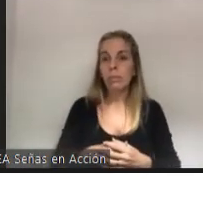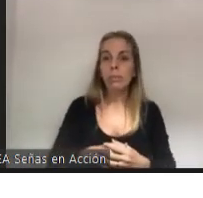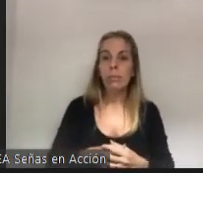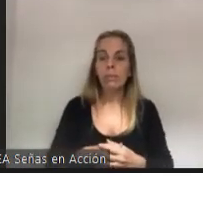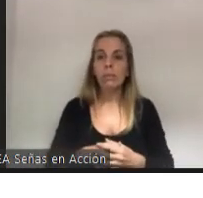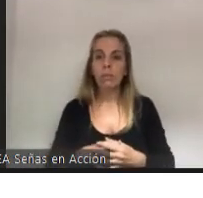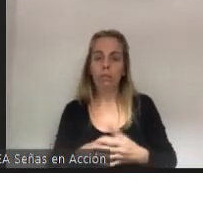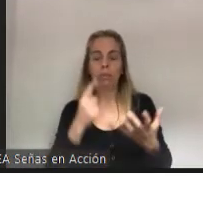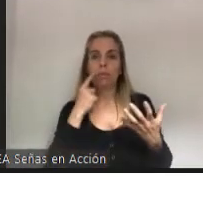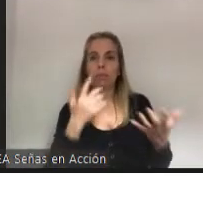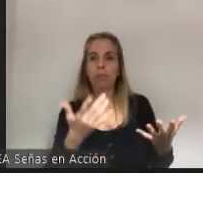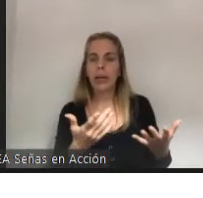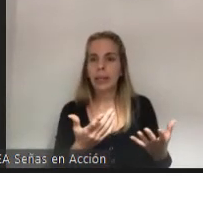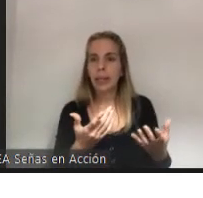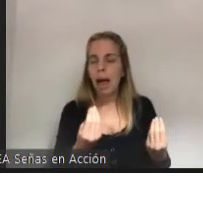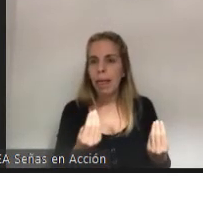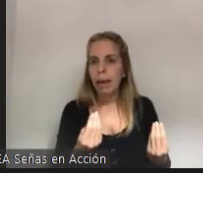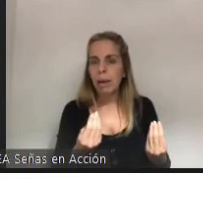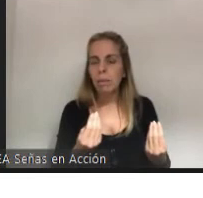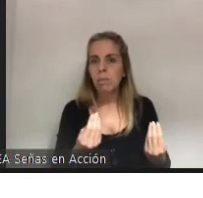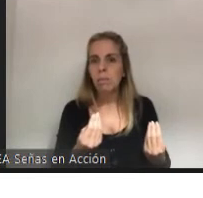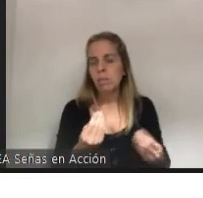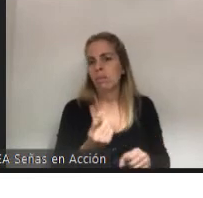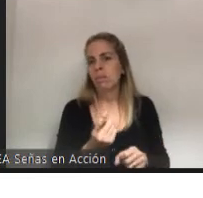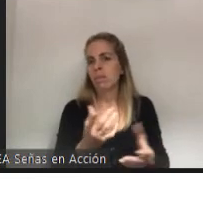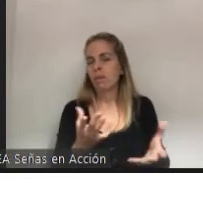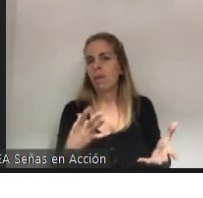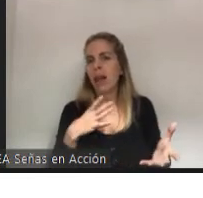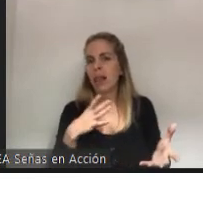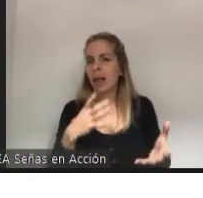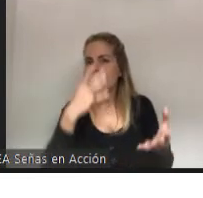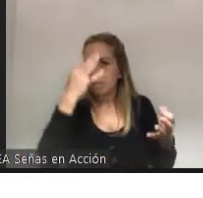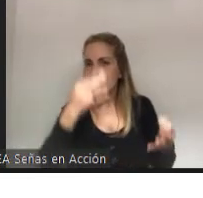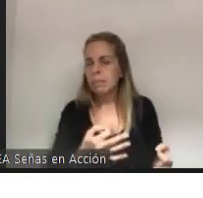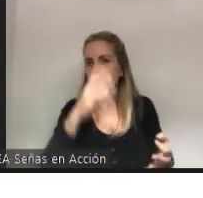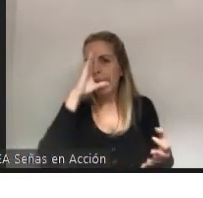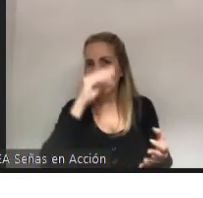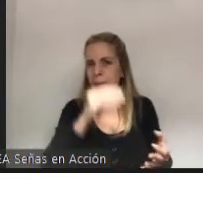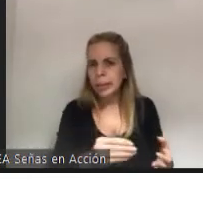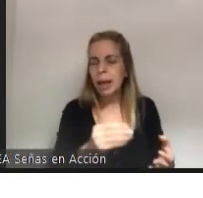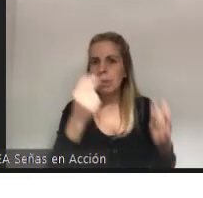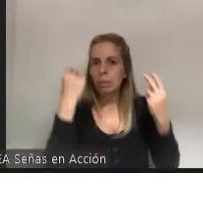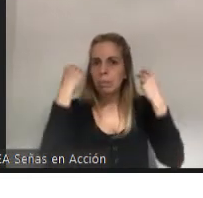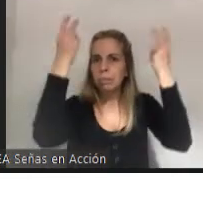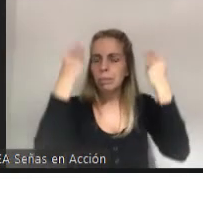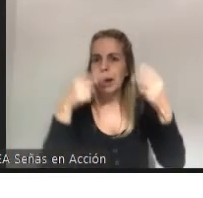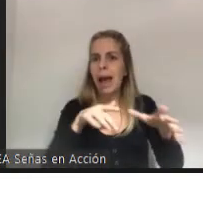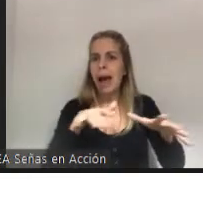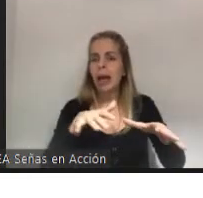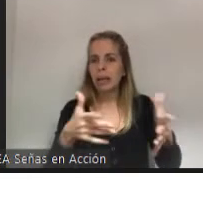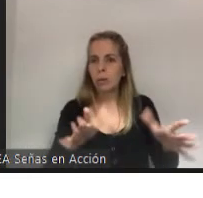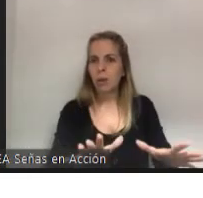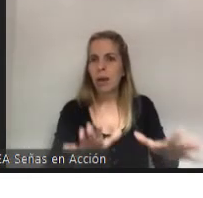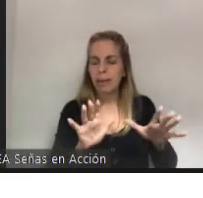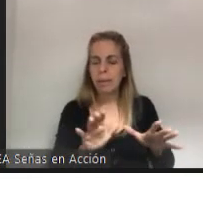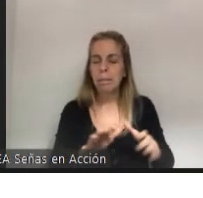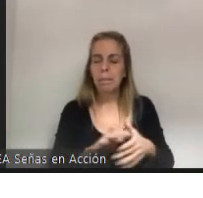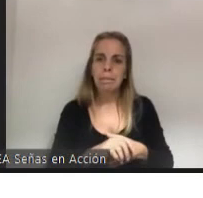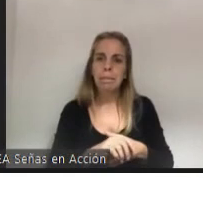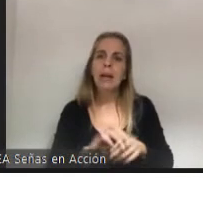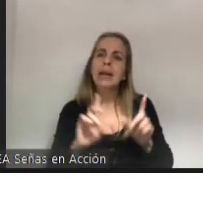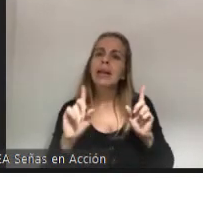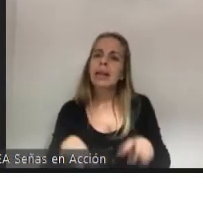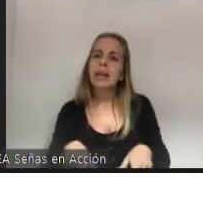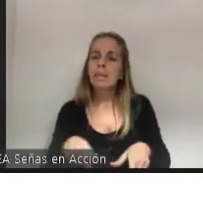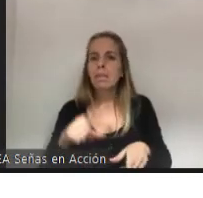there are some exceptions to the rule, the lack of capacity to react in front of this. On the